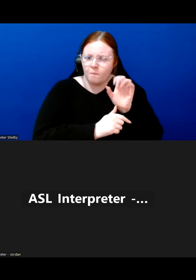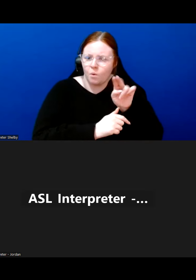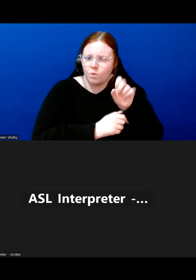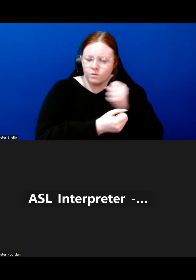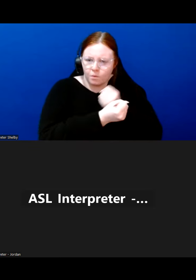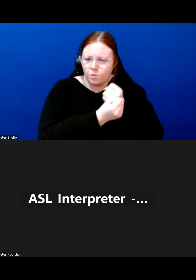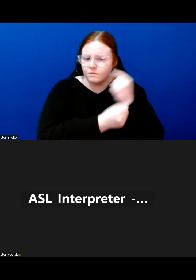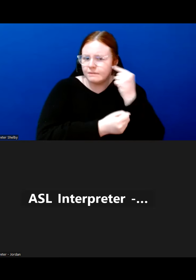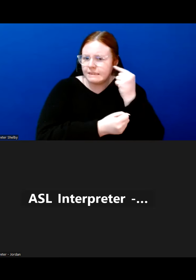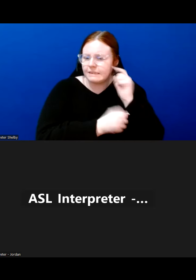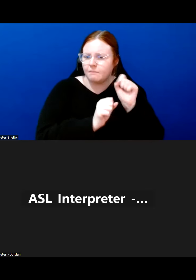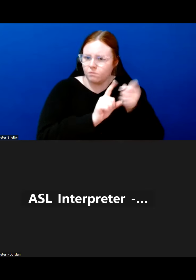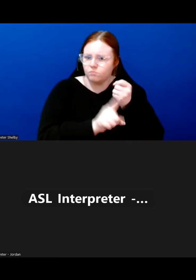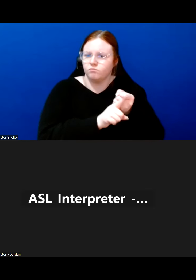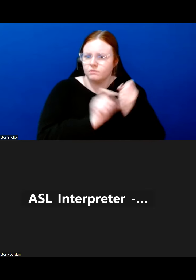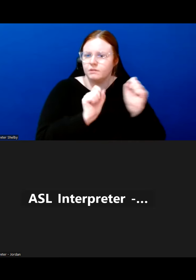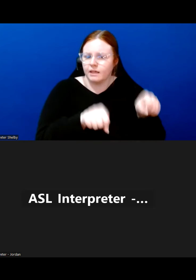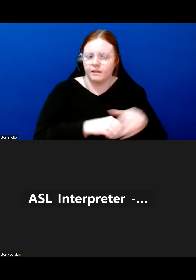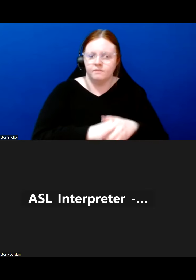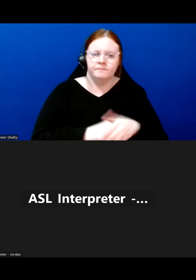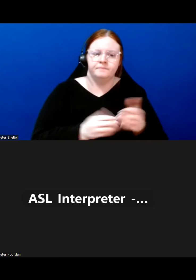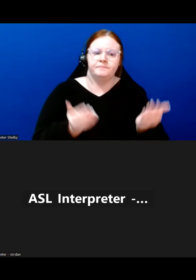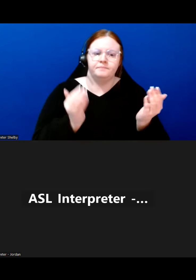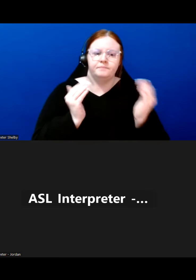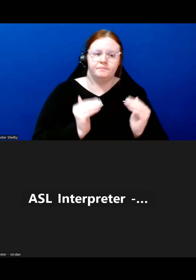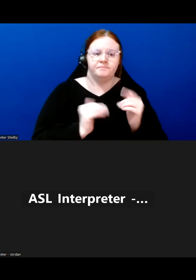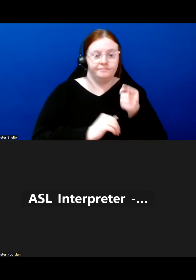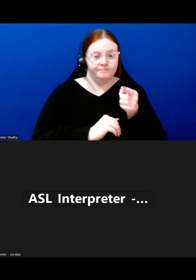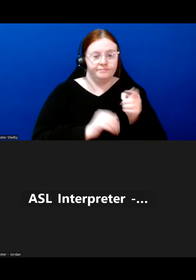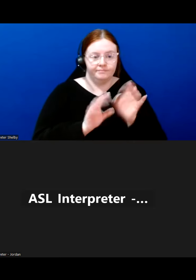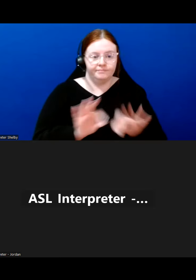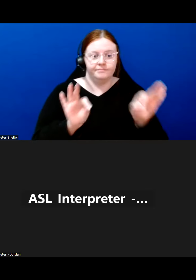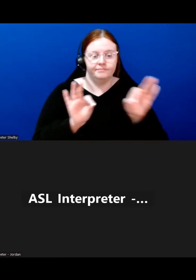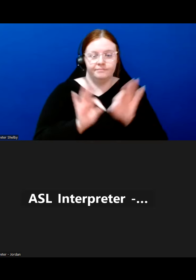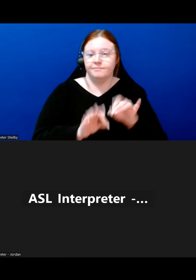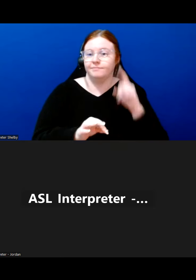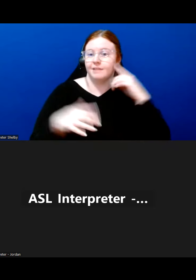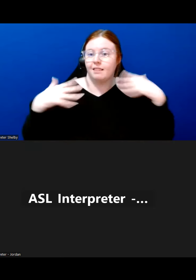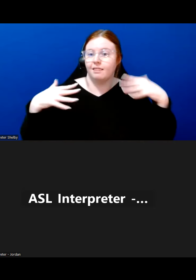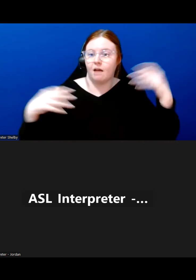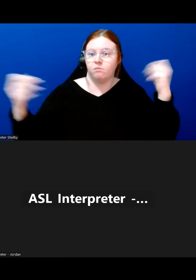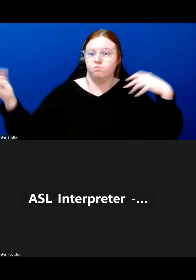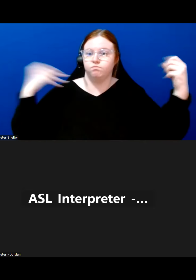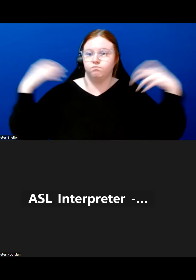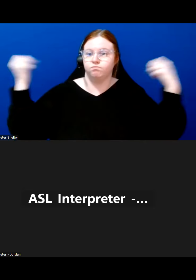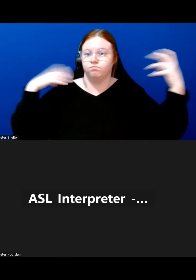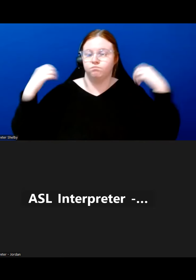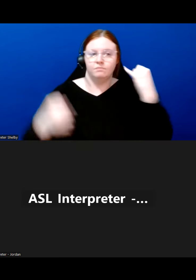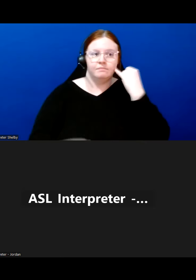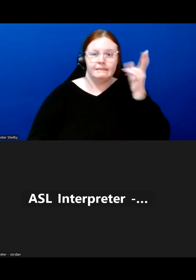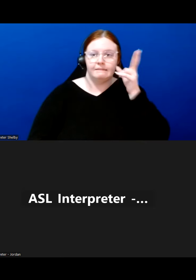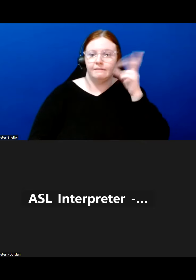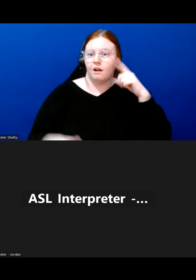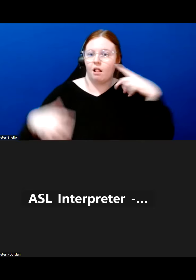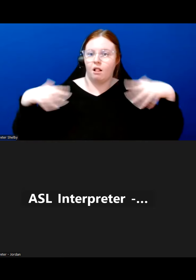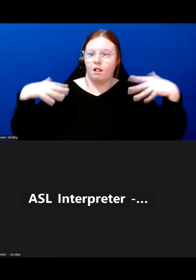that way. The next point here is a really big one, noise exposure. So being exposed to loud sounds